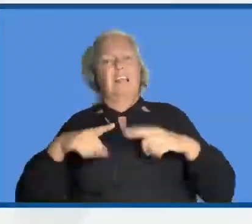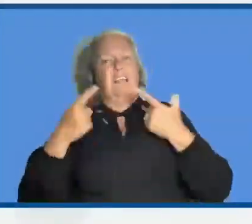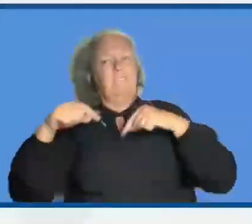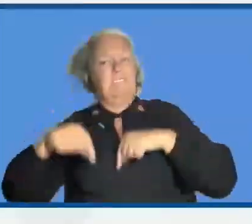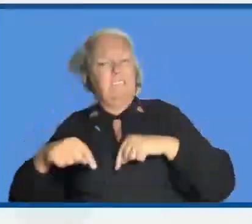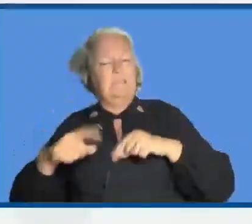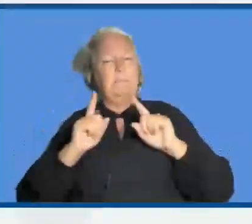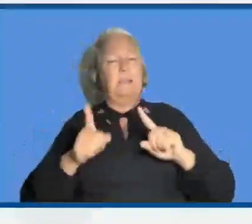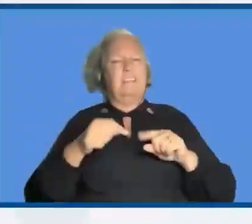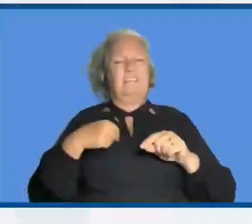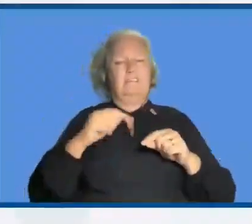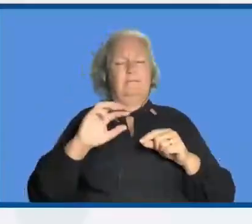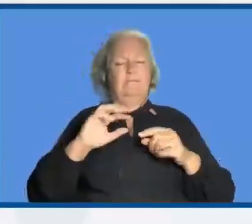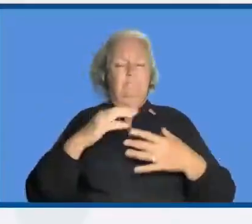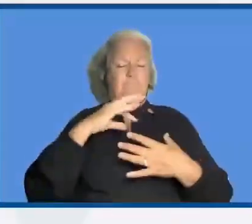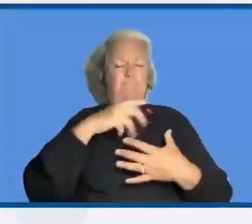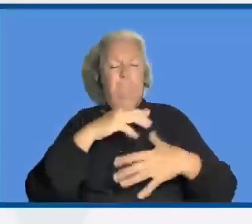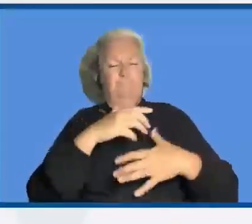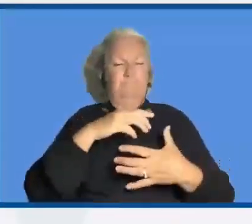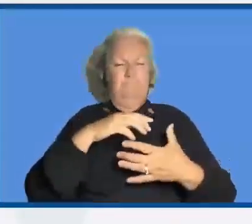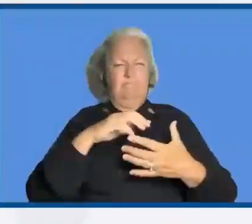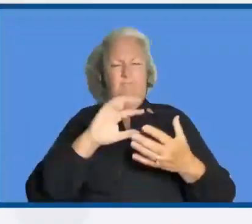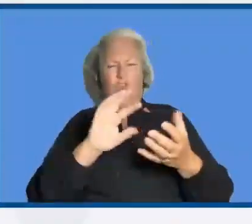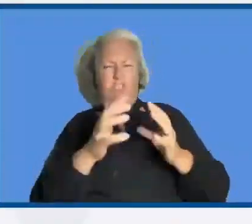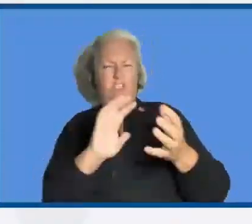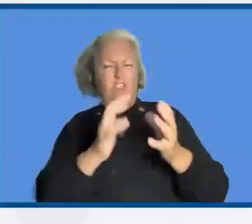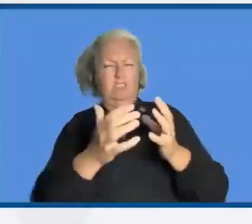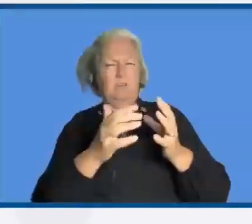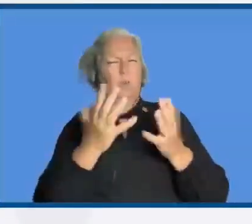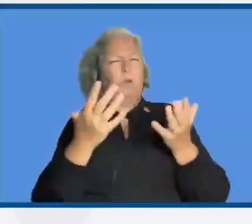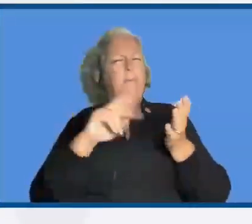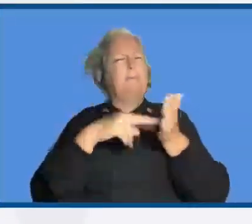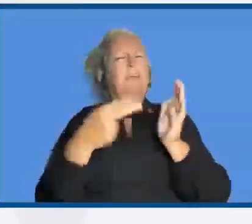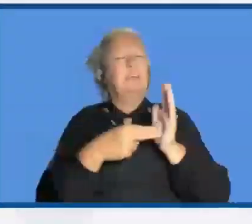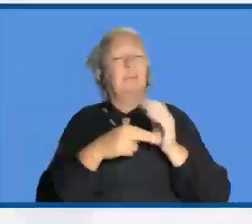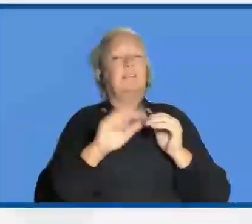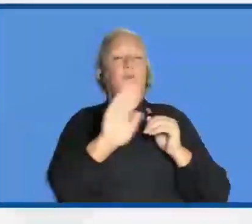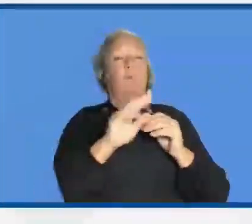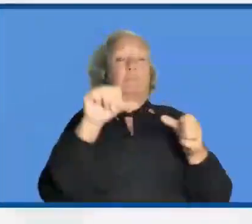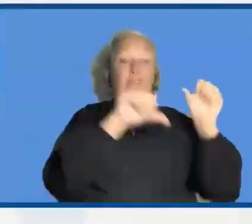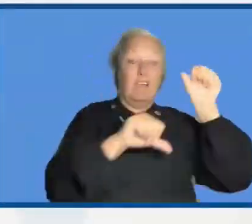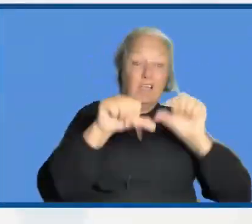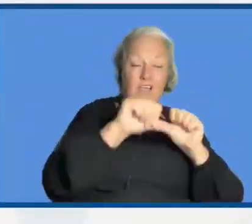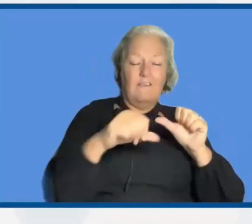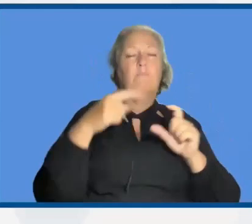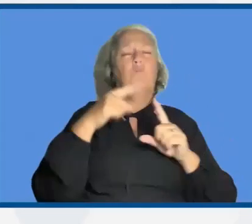mean for the scientists and the governments? Thank you. Thank you very much.